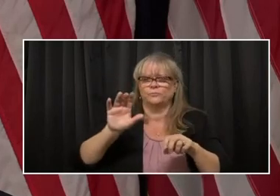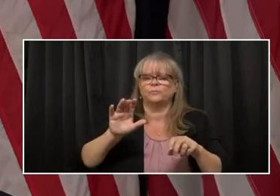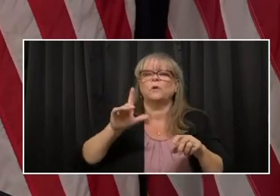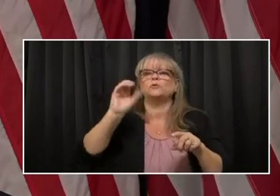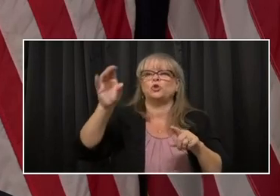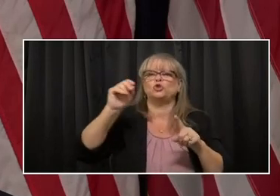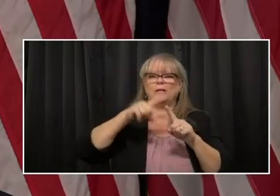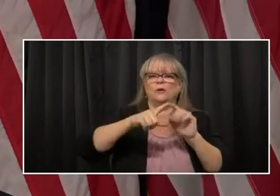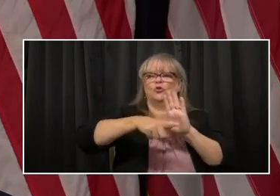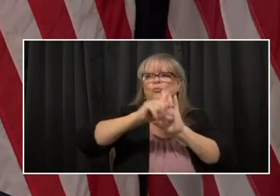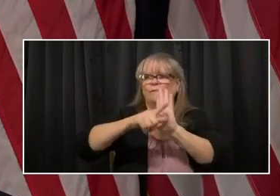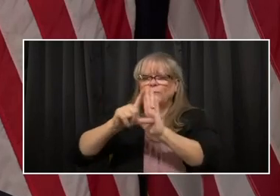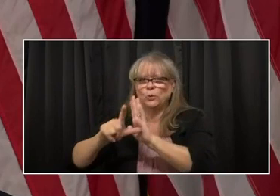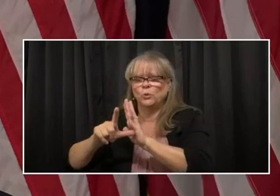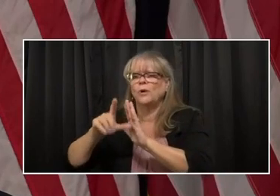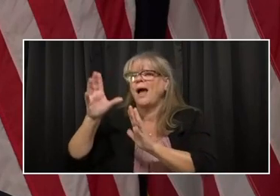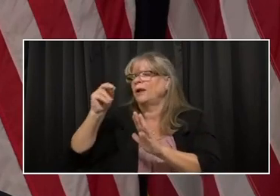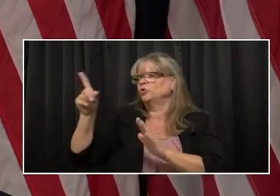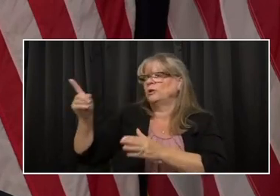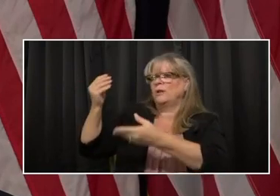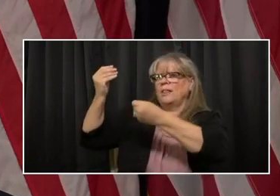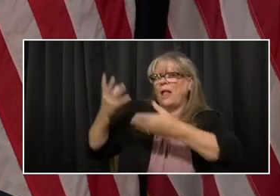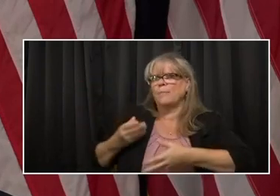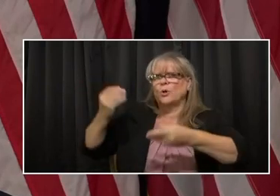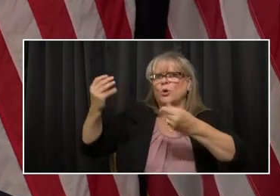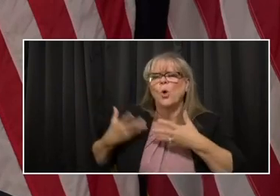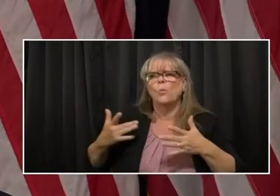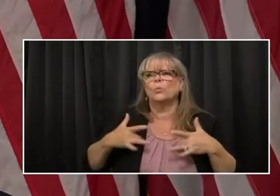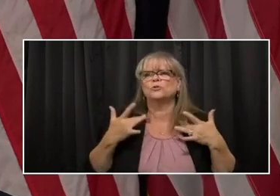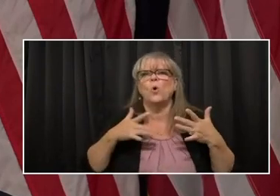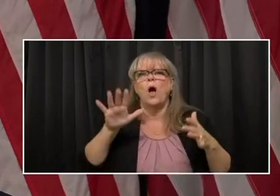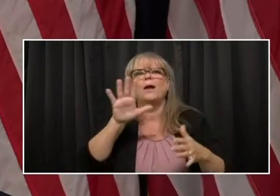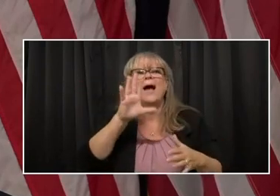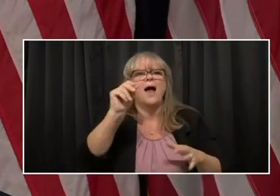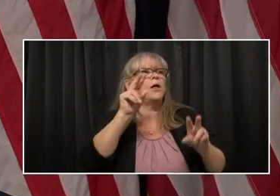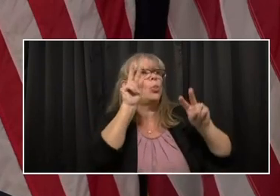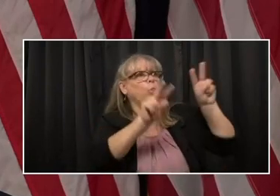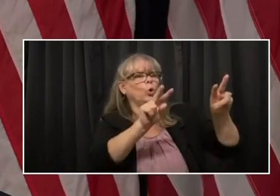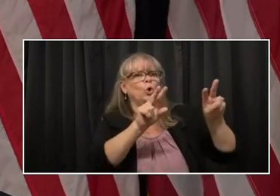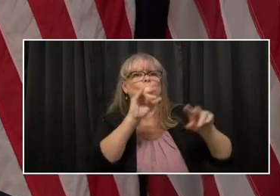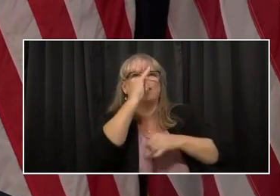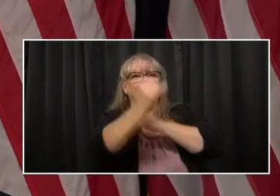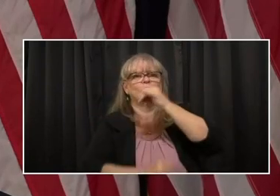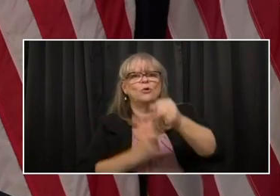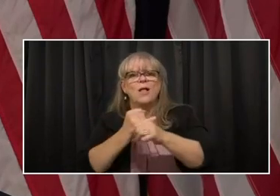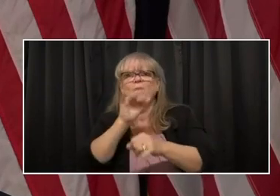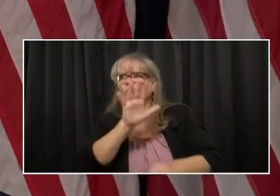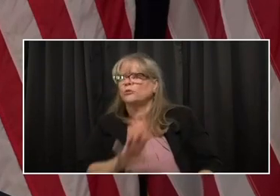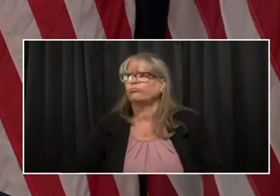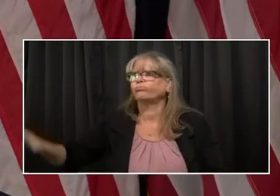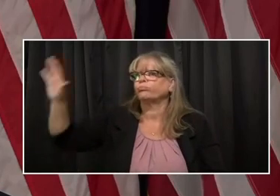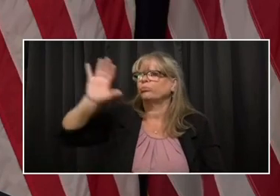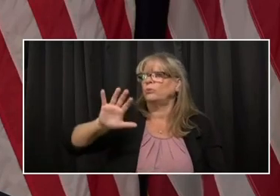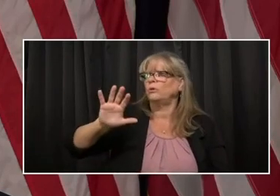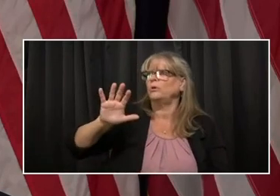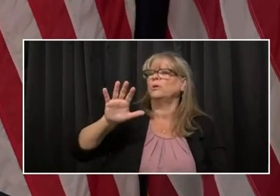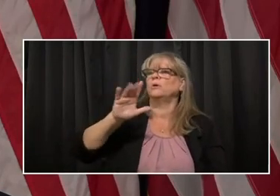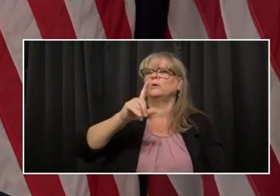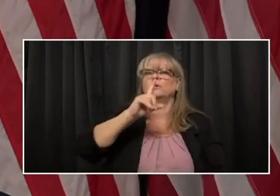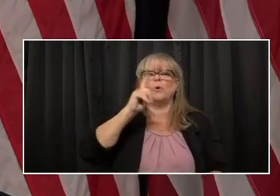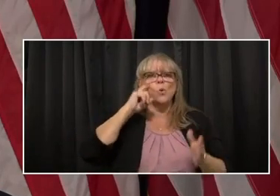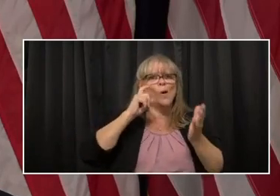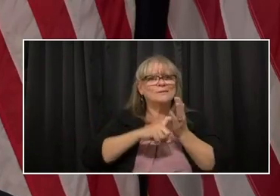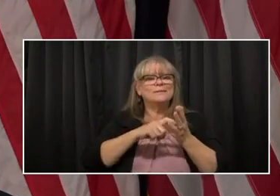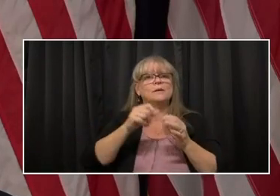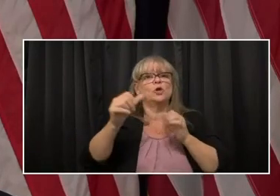information nationally and internationally with regard to indoor dining and drinking establishments. Colorado's not alone in trying to figure this